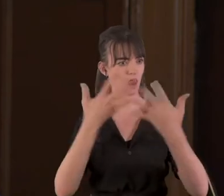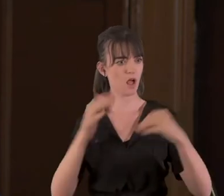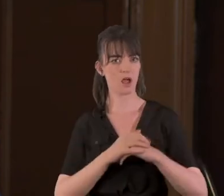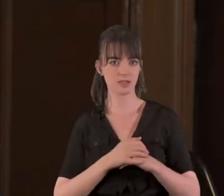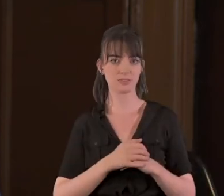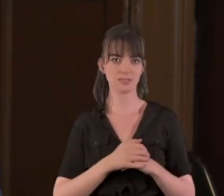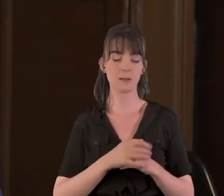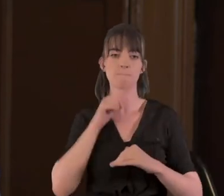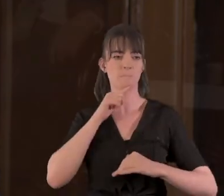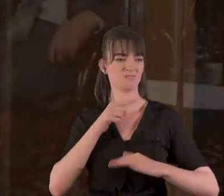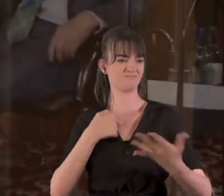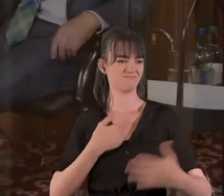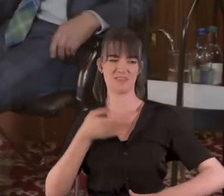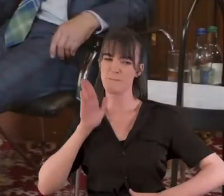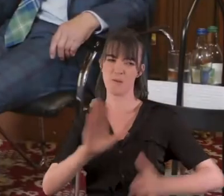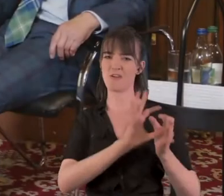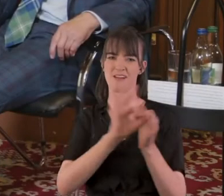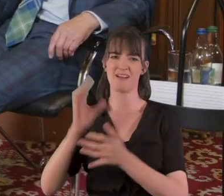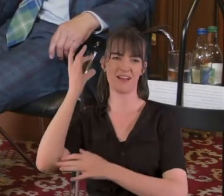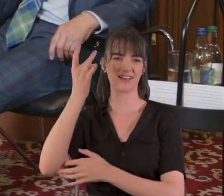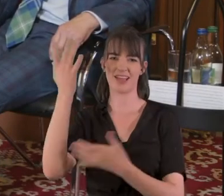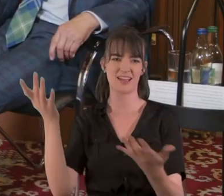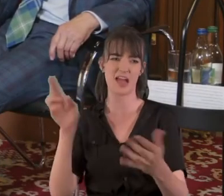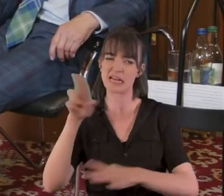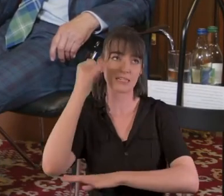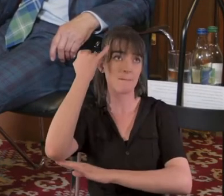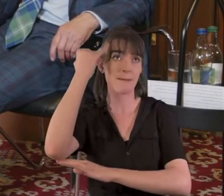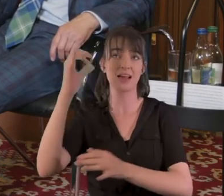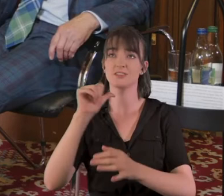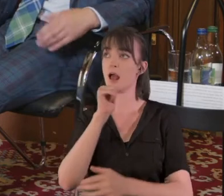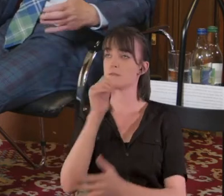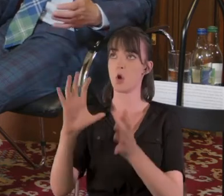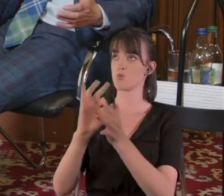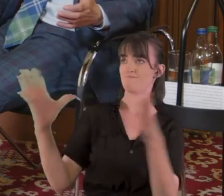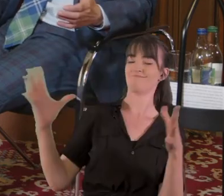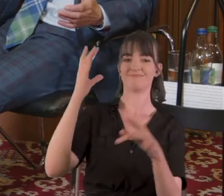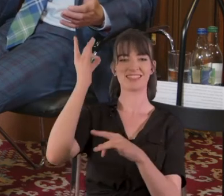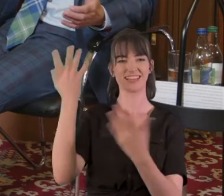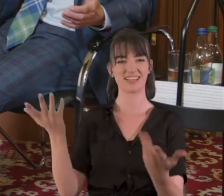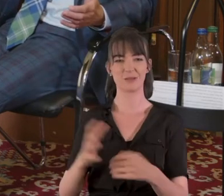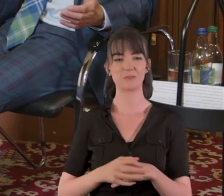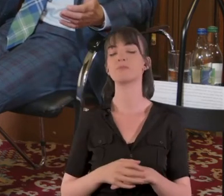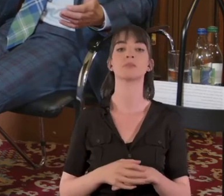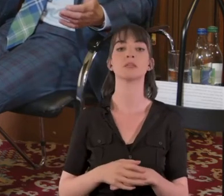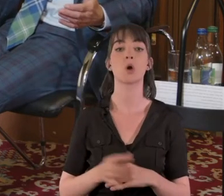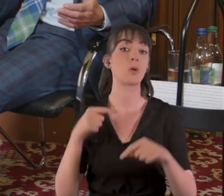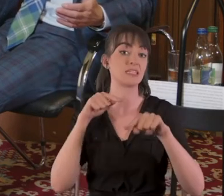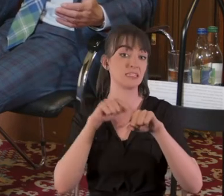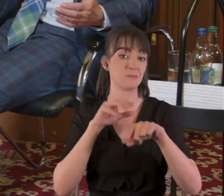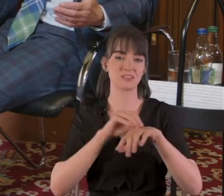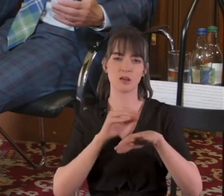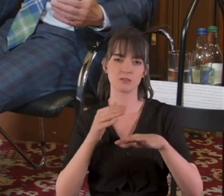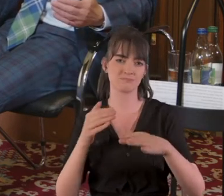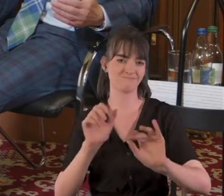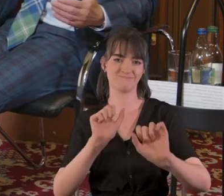not to have an oath to the king, that was beyond what they could conceive, I think. And again, I mean, it depends how you judge these things,